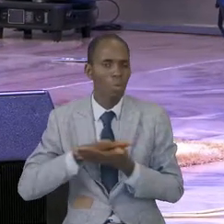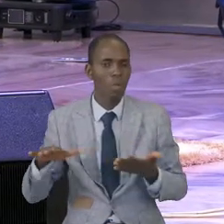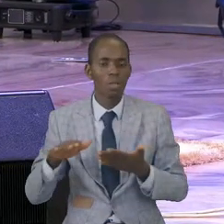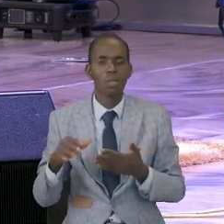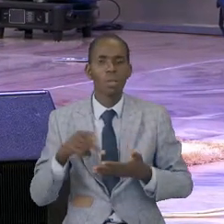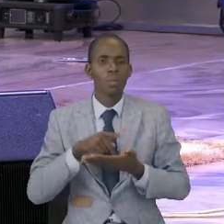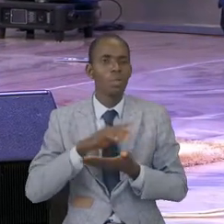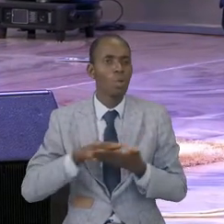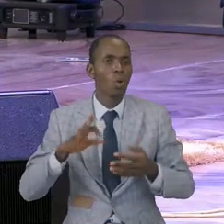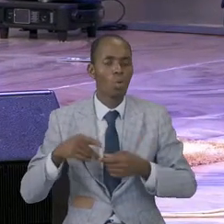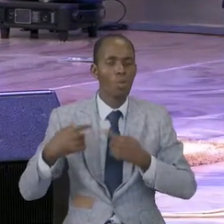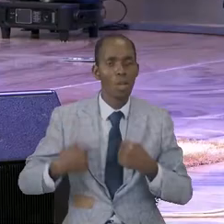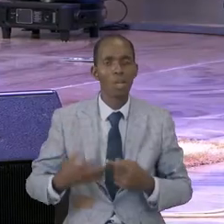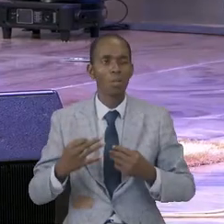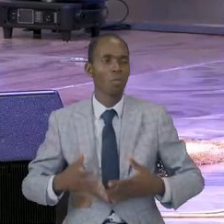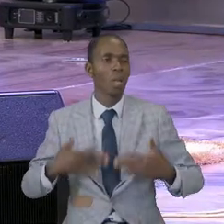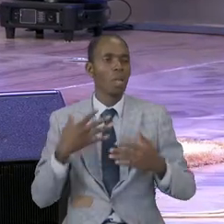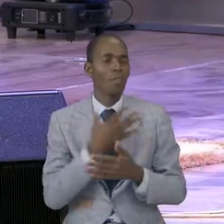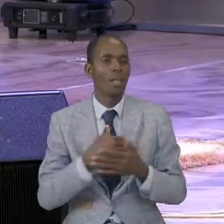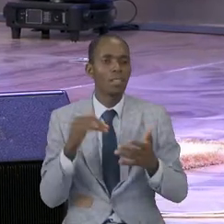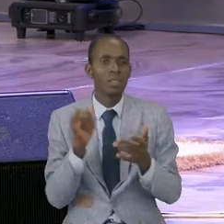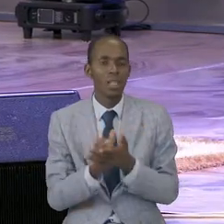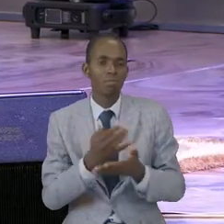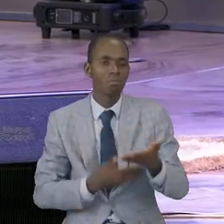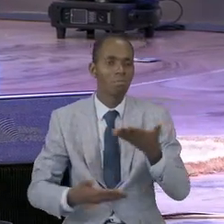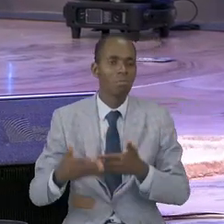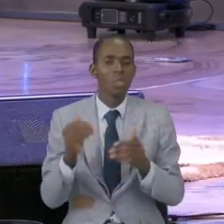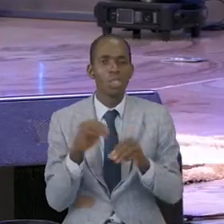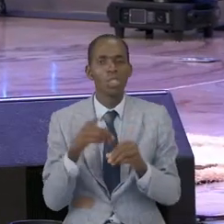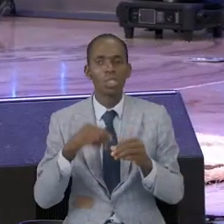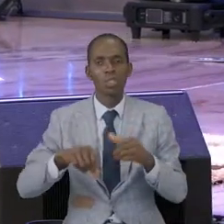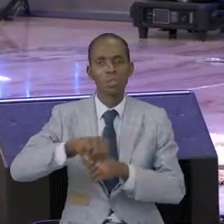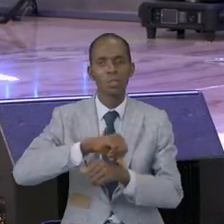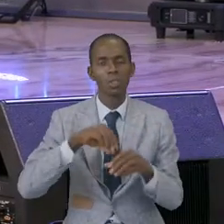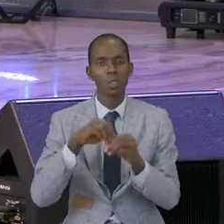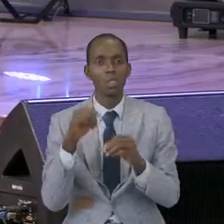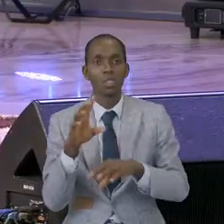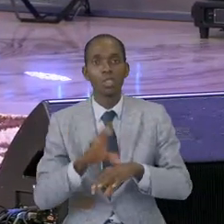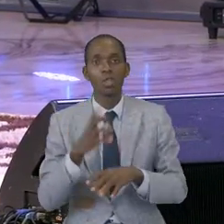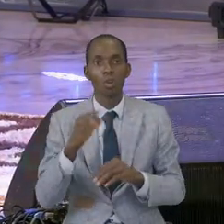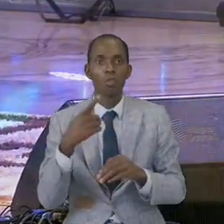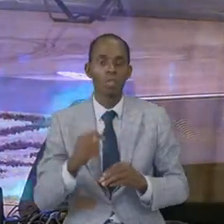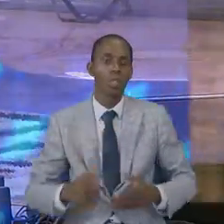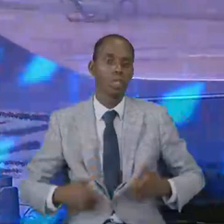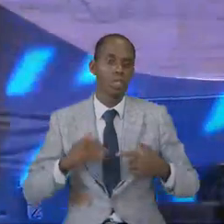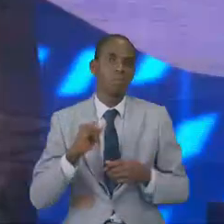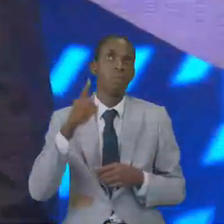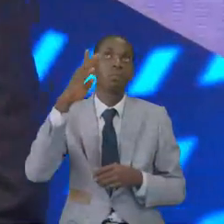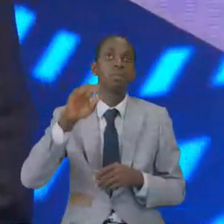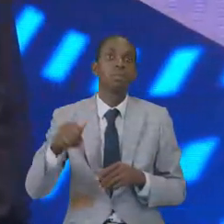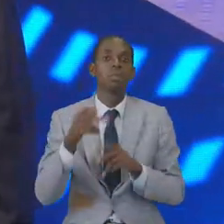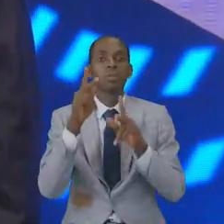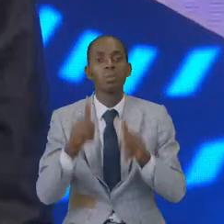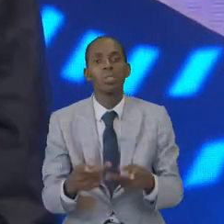of association and interaction in the fellowship, in the church of the living God, another person comes